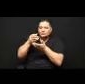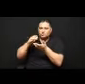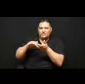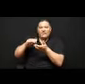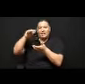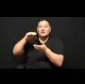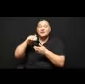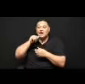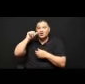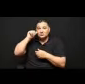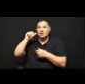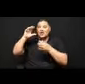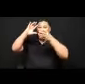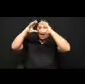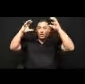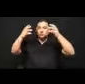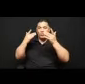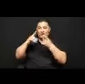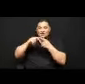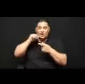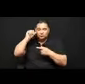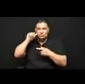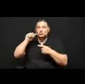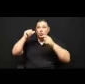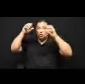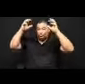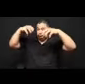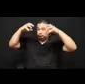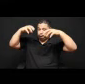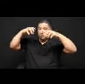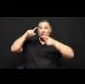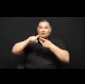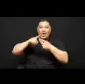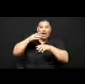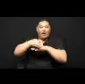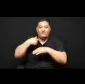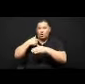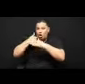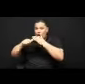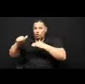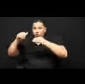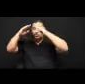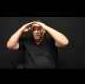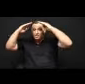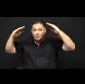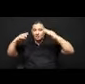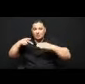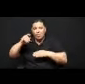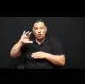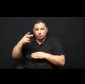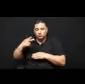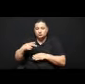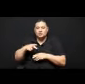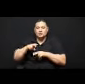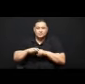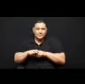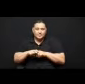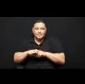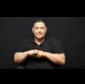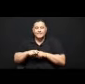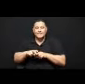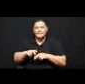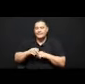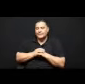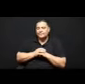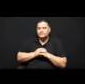rain until after I was under porch eaves with the dry, chipped nest of last year's doves. Last week,